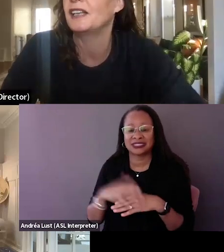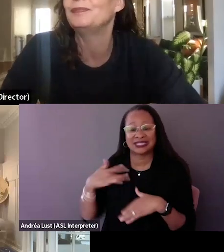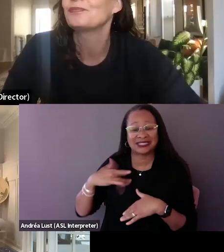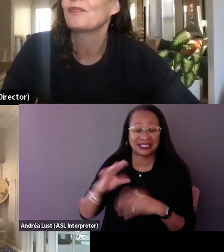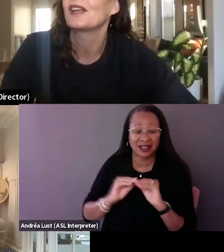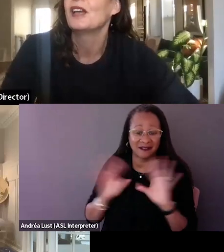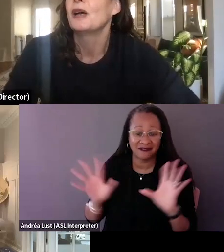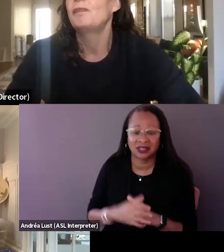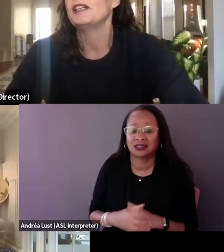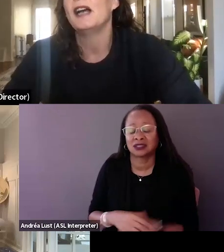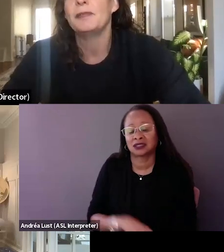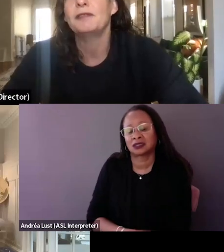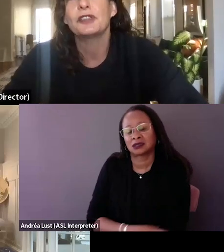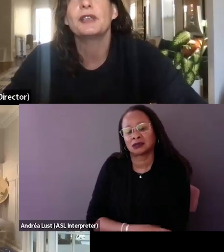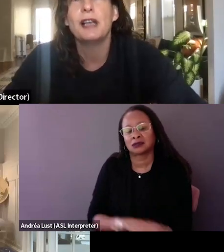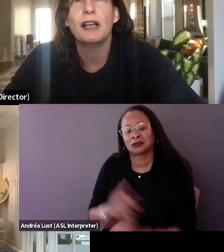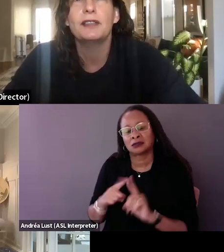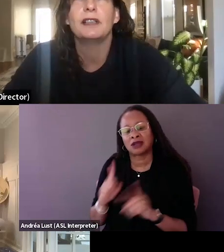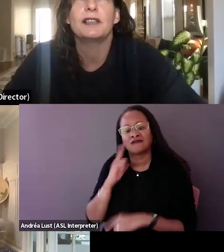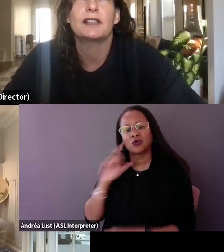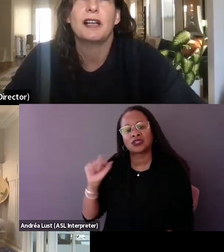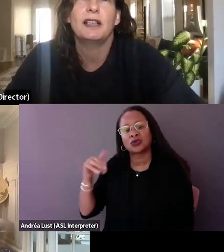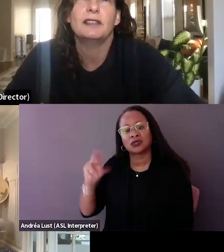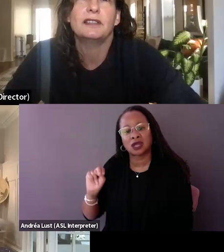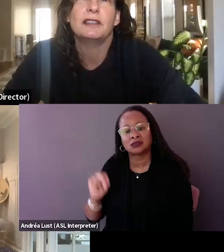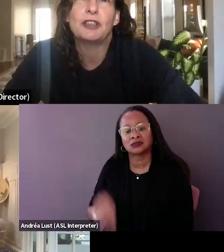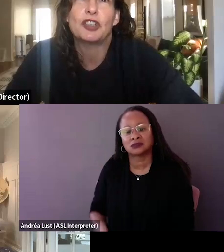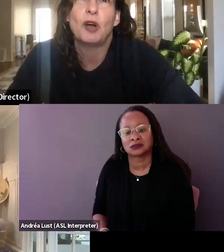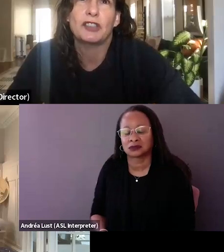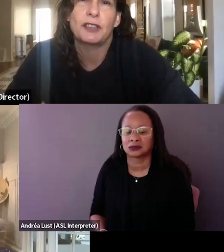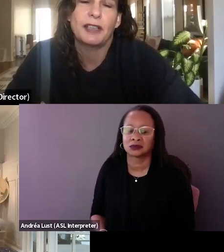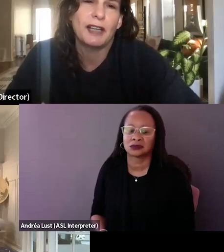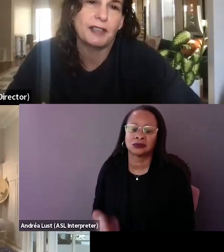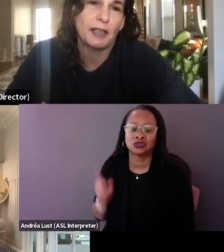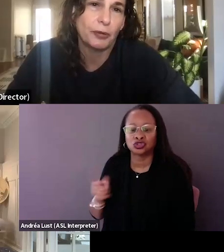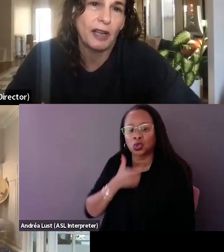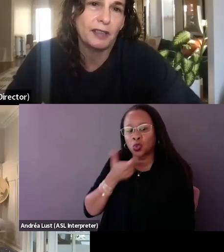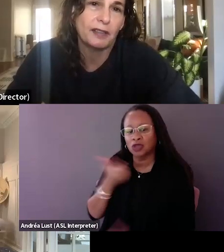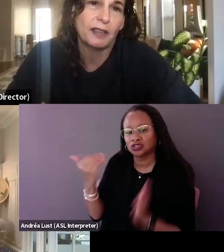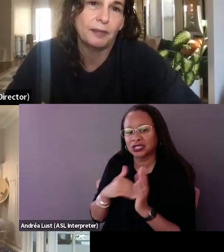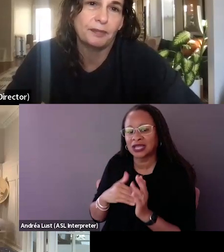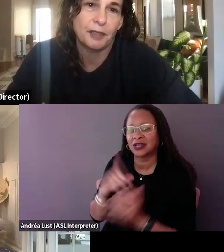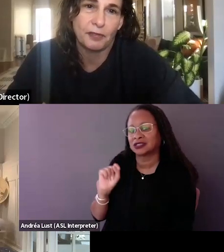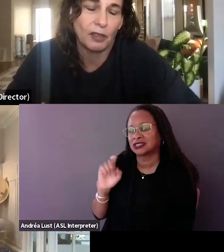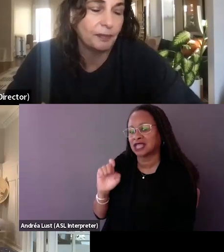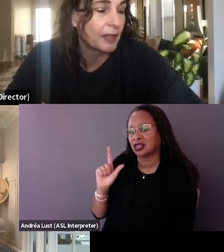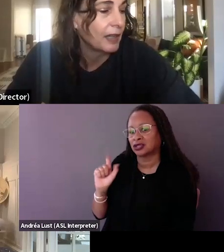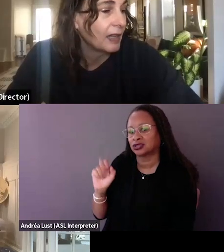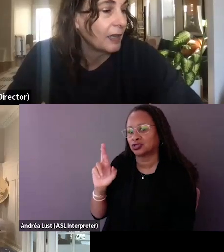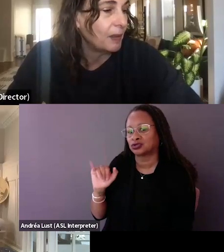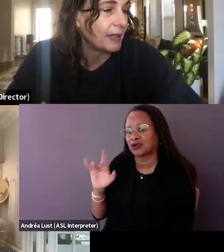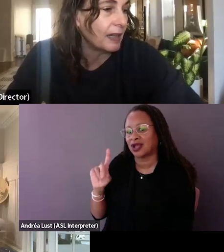obviously. And but yeah, I mean, for So-yeon, it's I mean, she watched it again at Telluride this